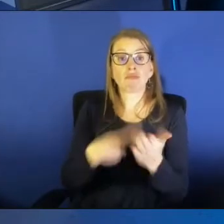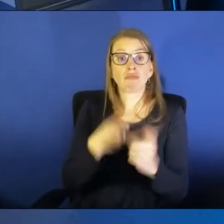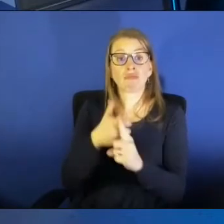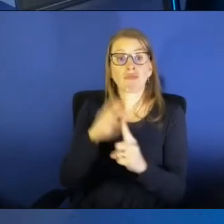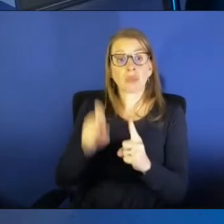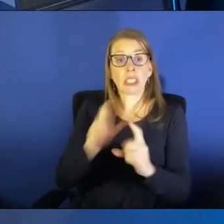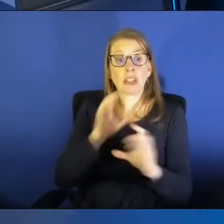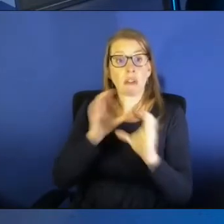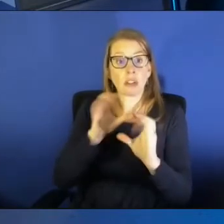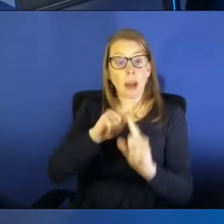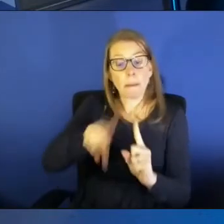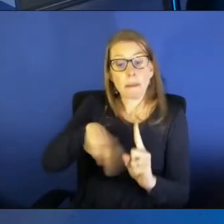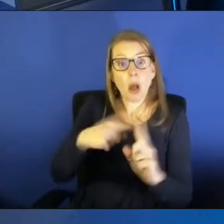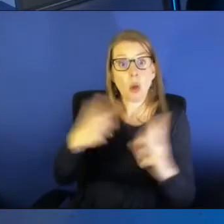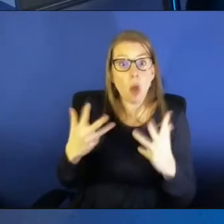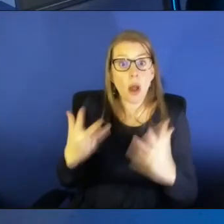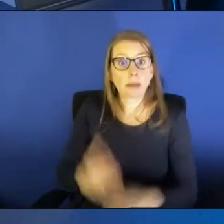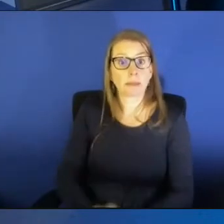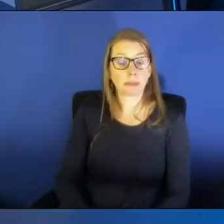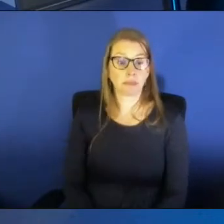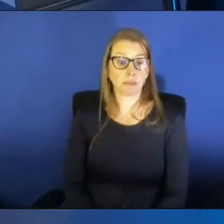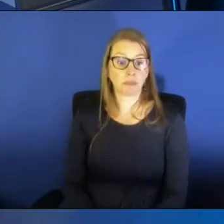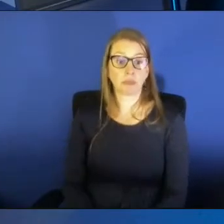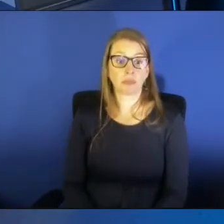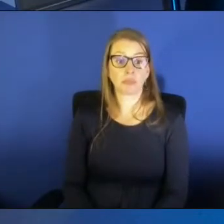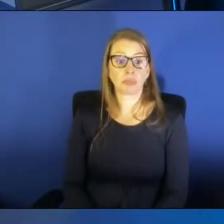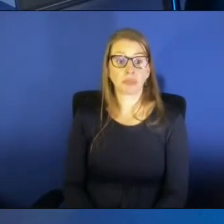about perhaps